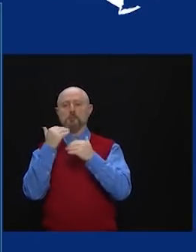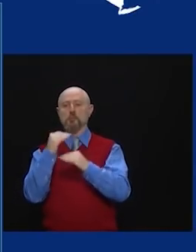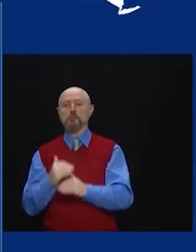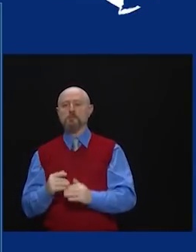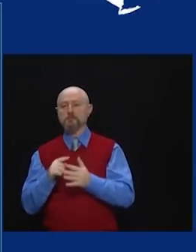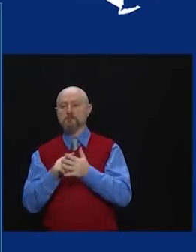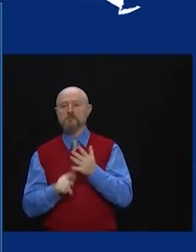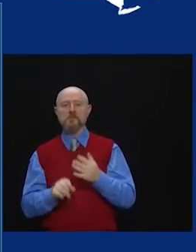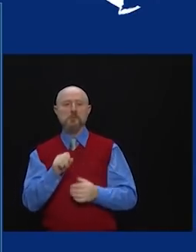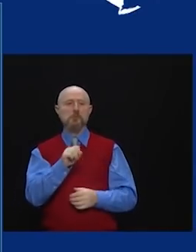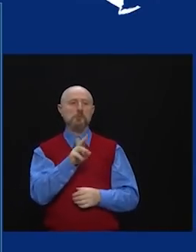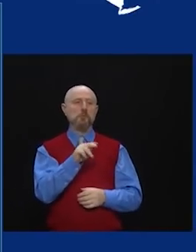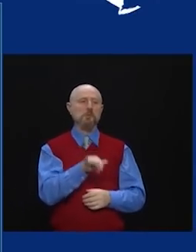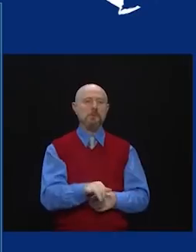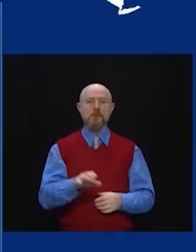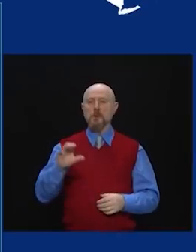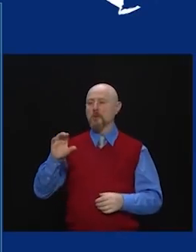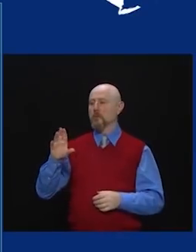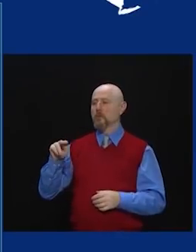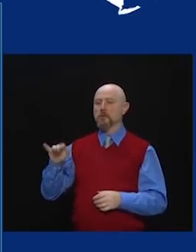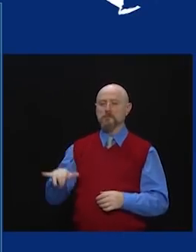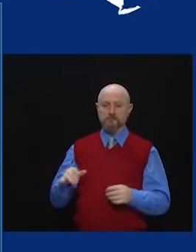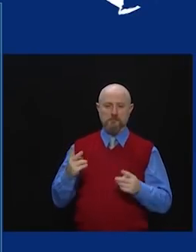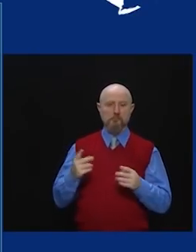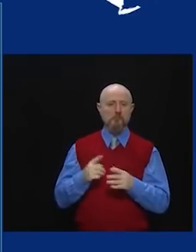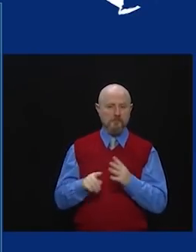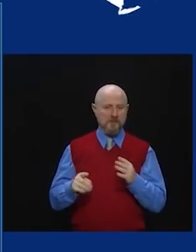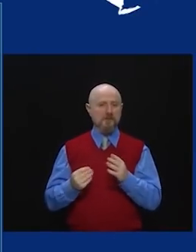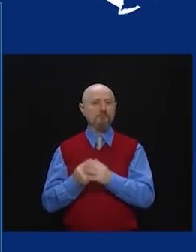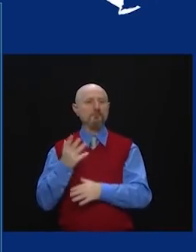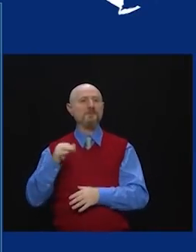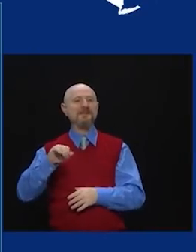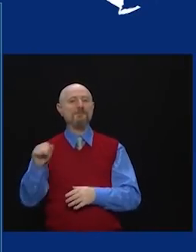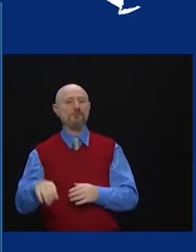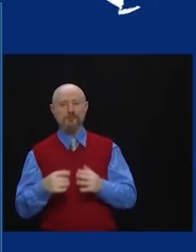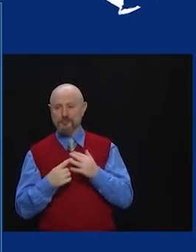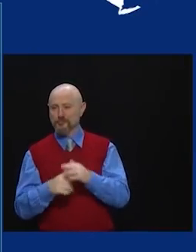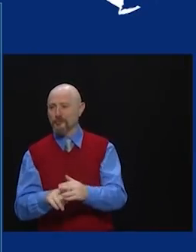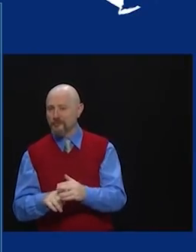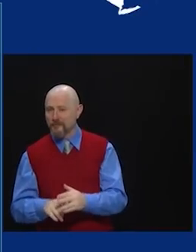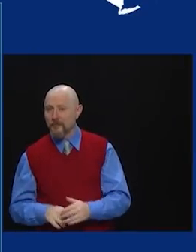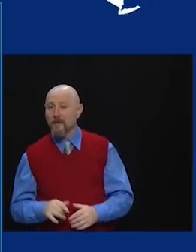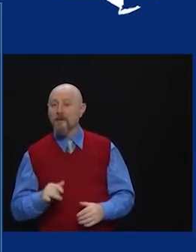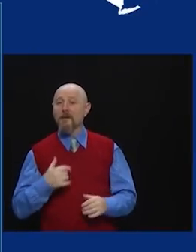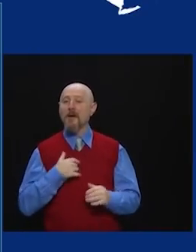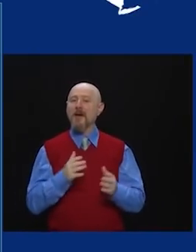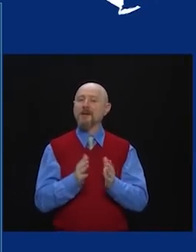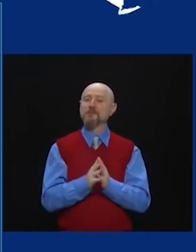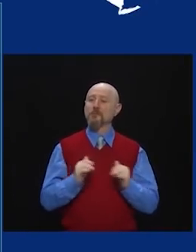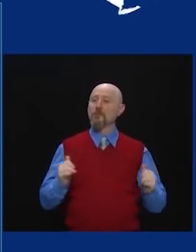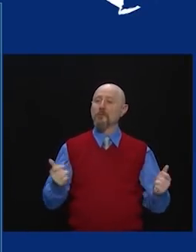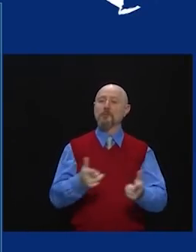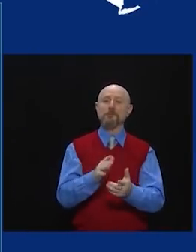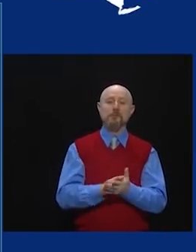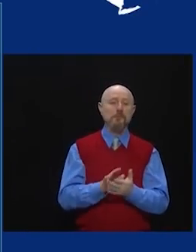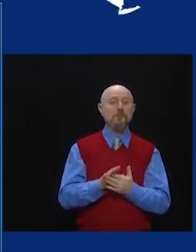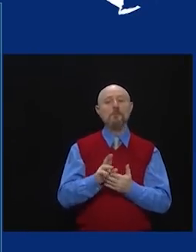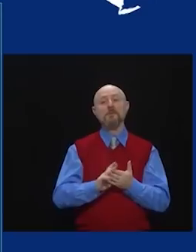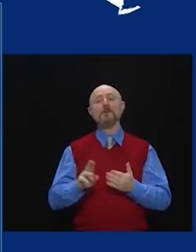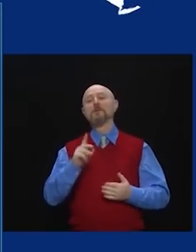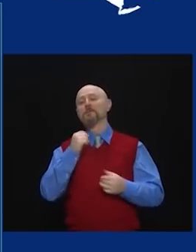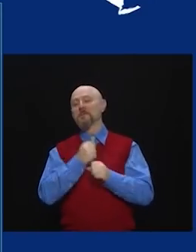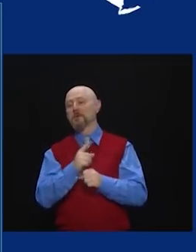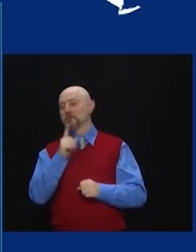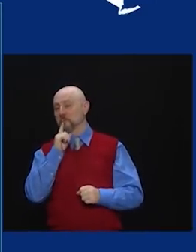semester. We are asking all schools to ensure that students, before they return, are boosted. They are required to be